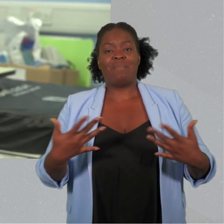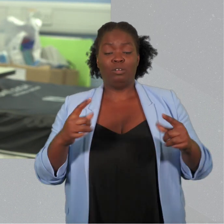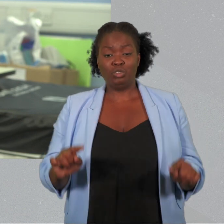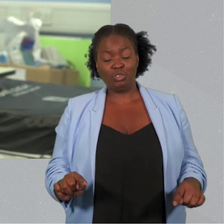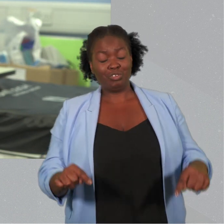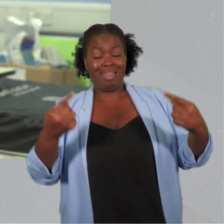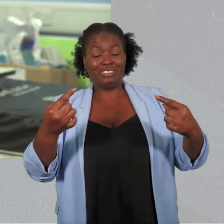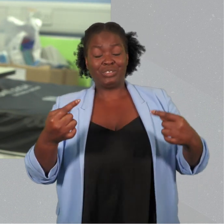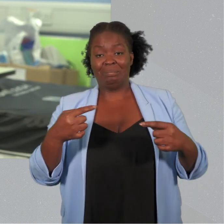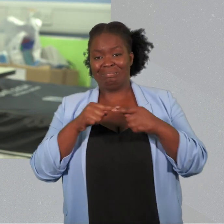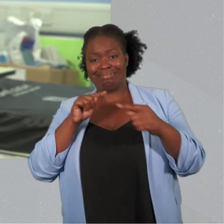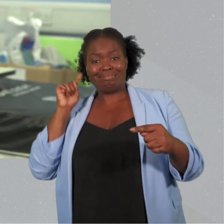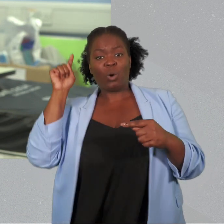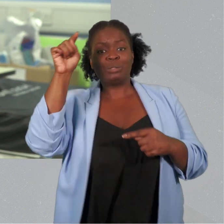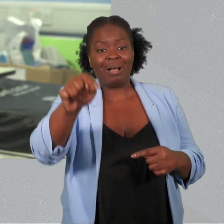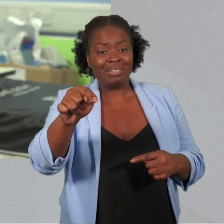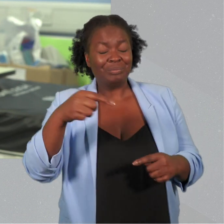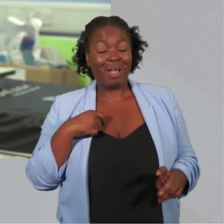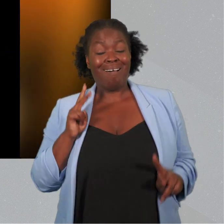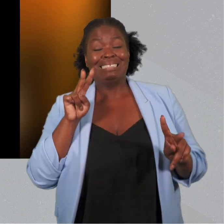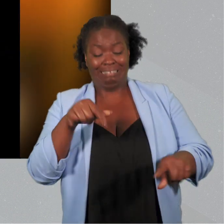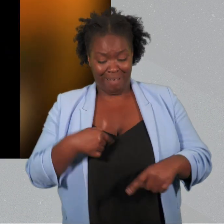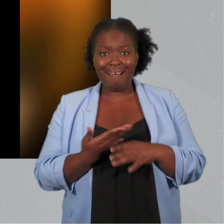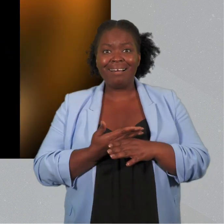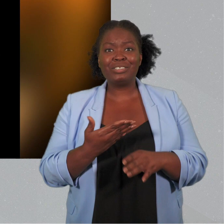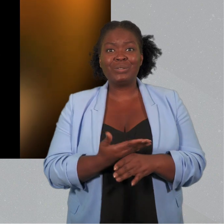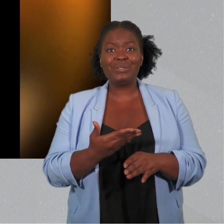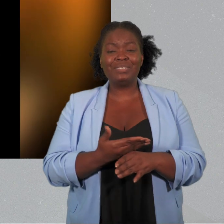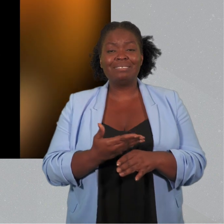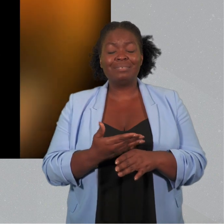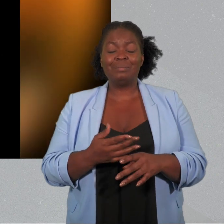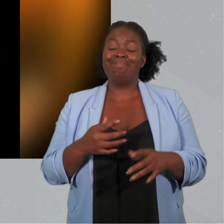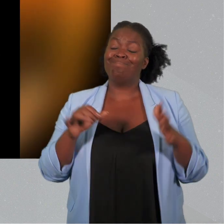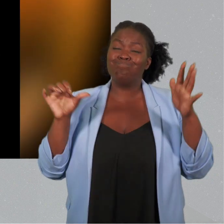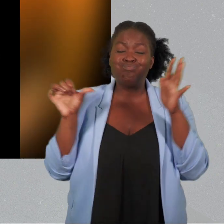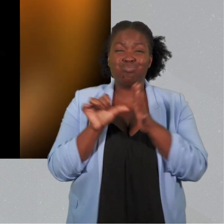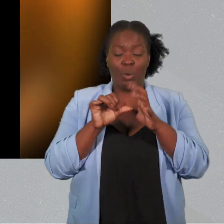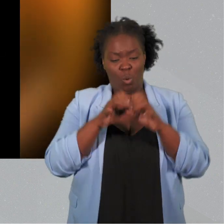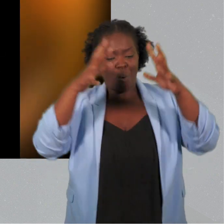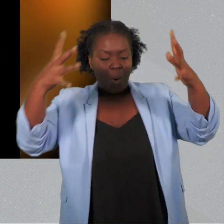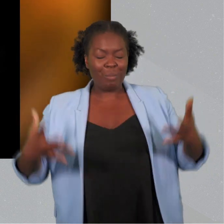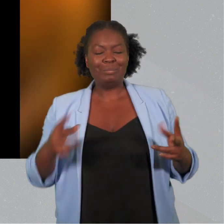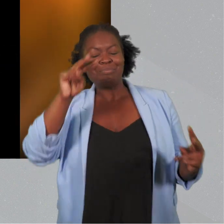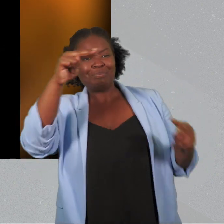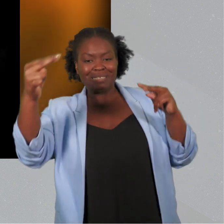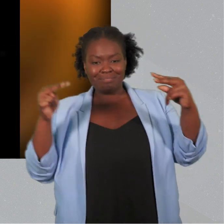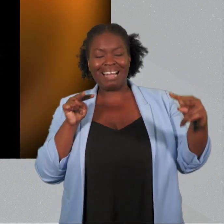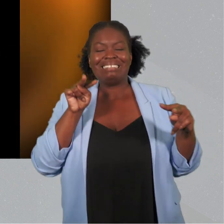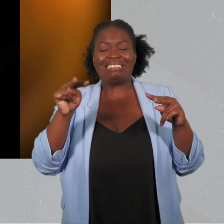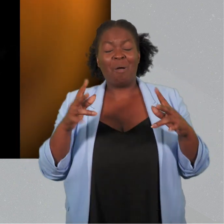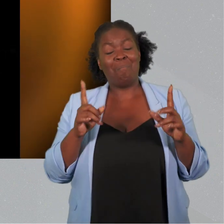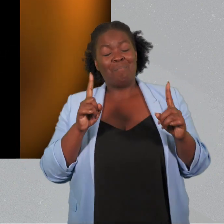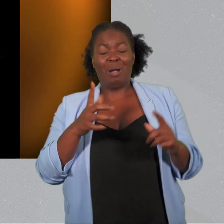consequences immediately of our actions. It's very difficult to have that global perspective on the things that you do, but